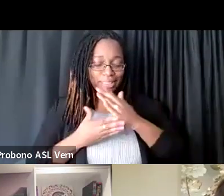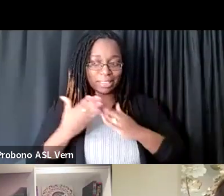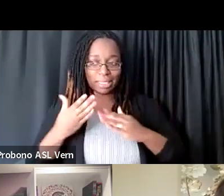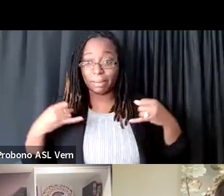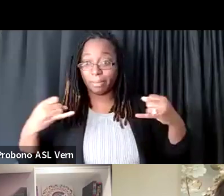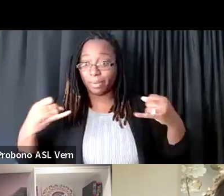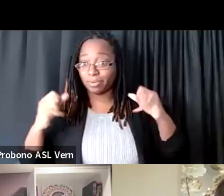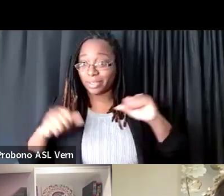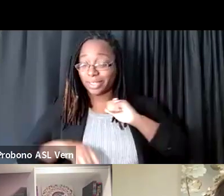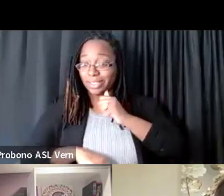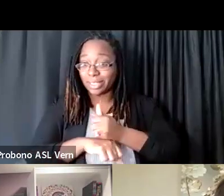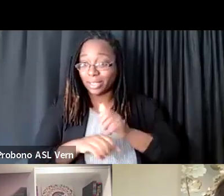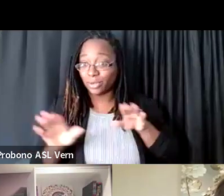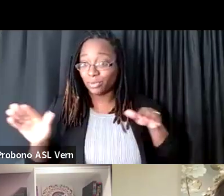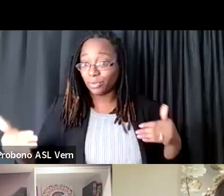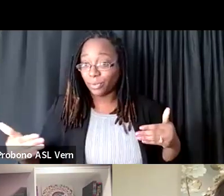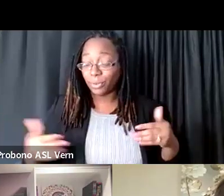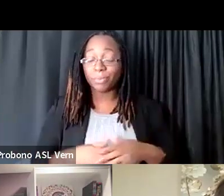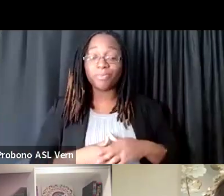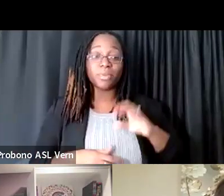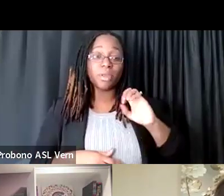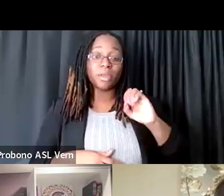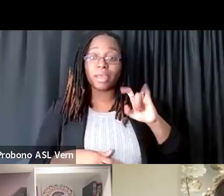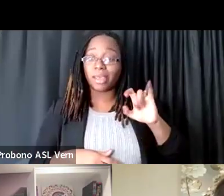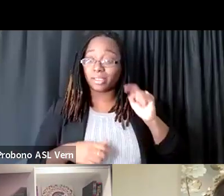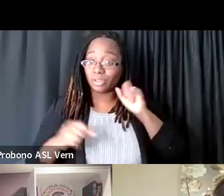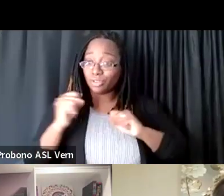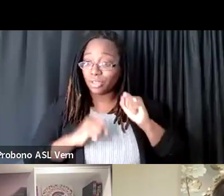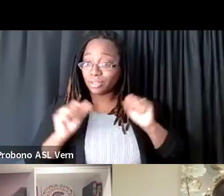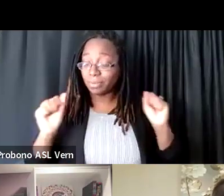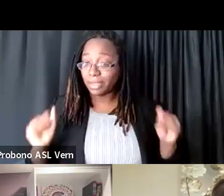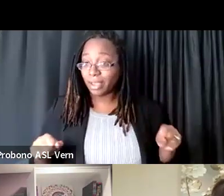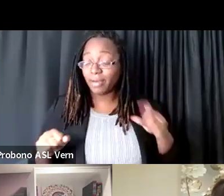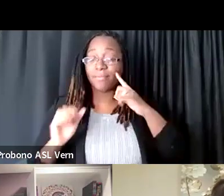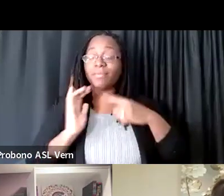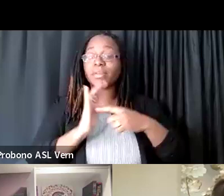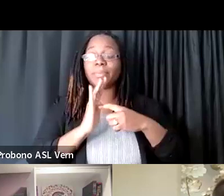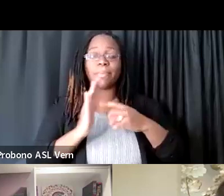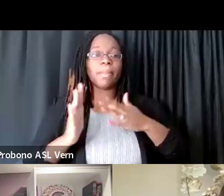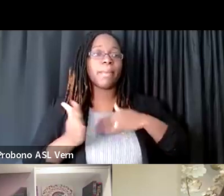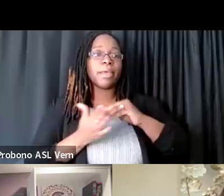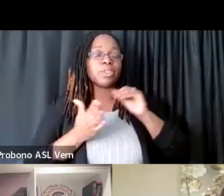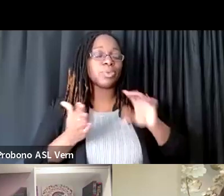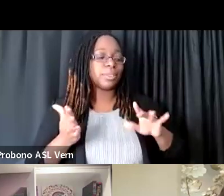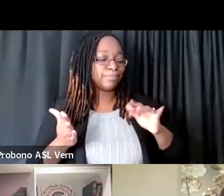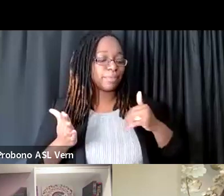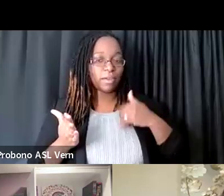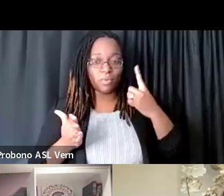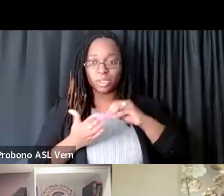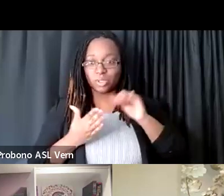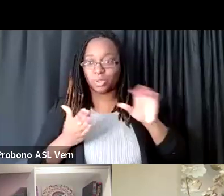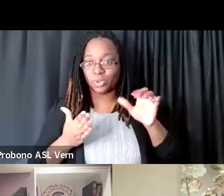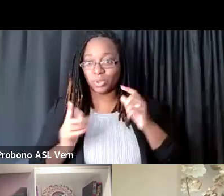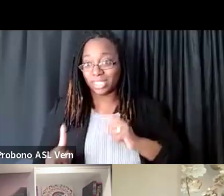we can set in the room? What are some exit strategies? You know, for example, when my students, if I have a student do this,